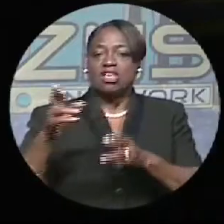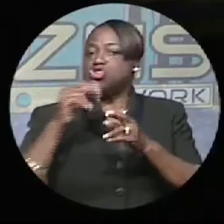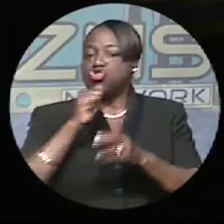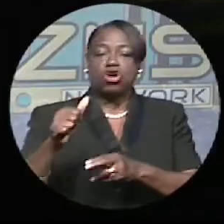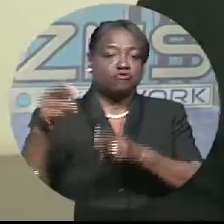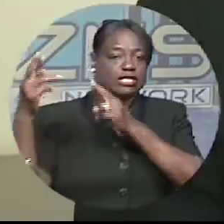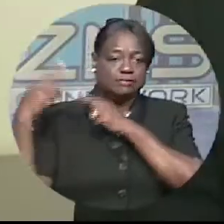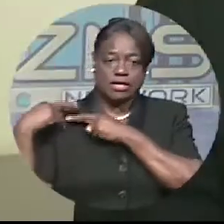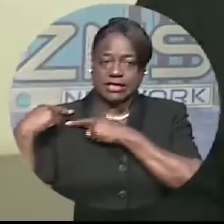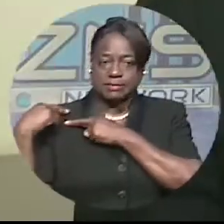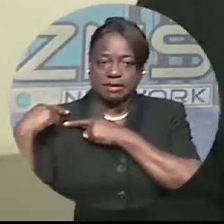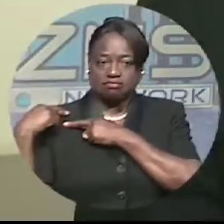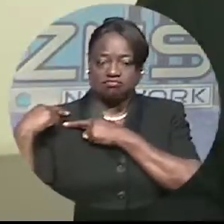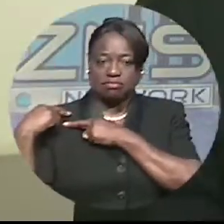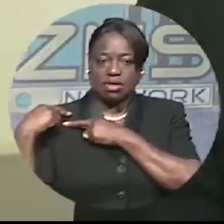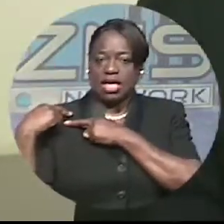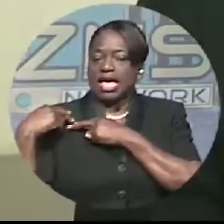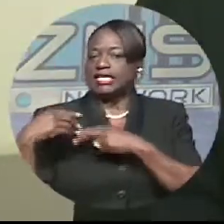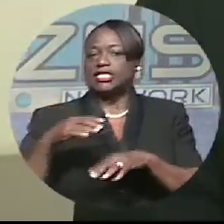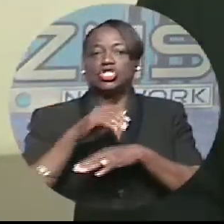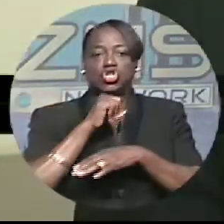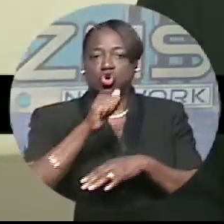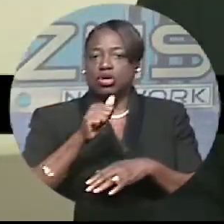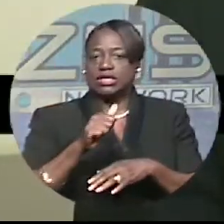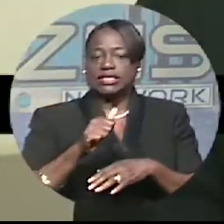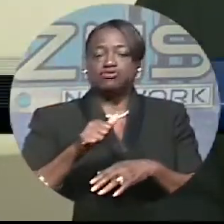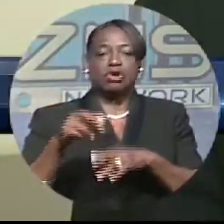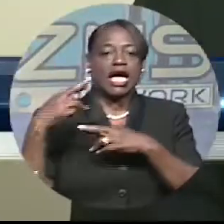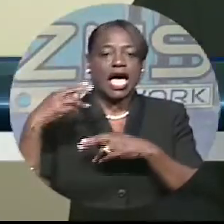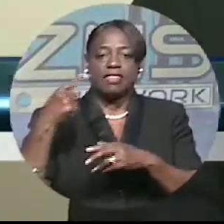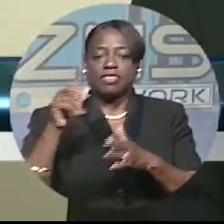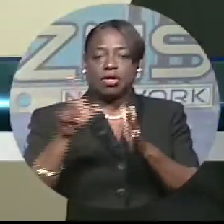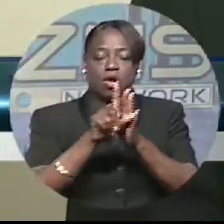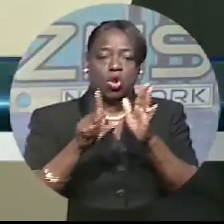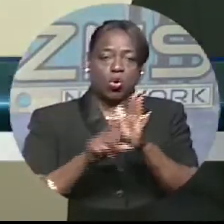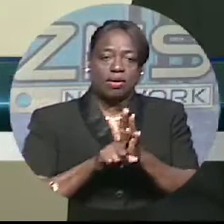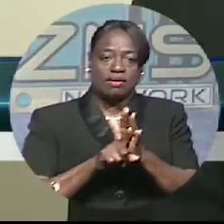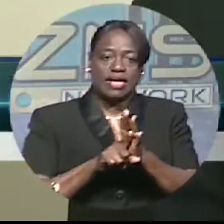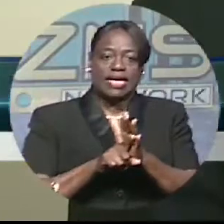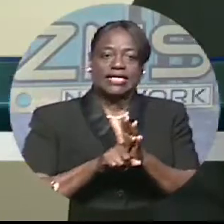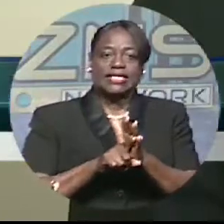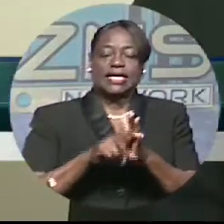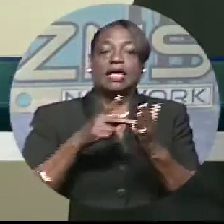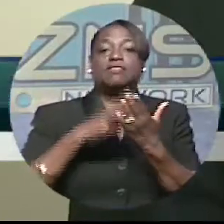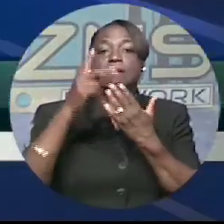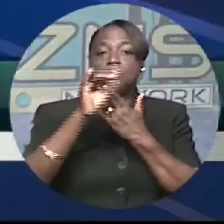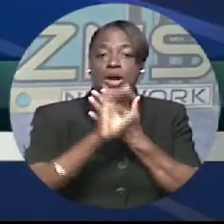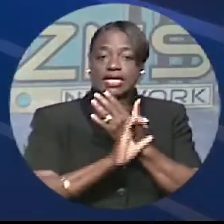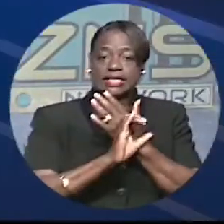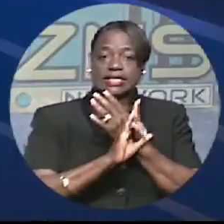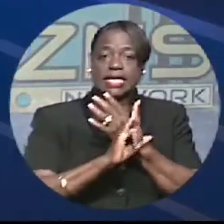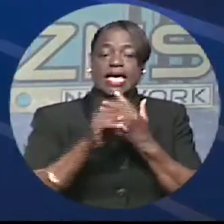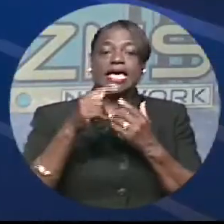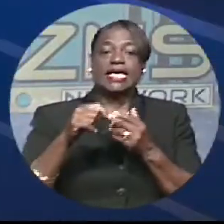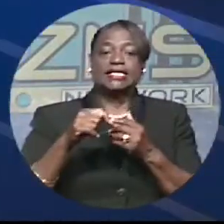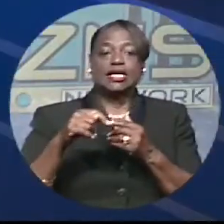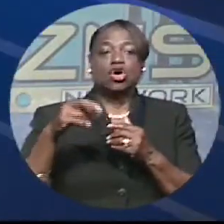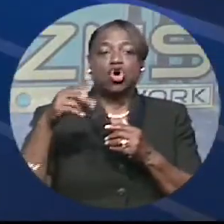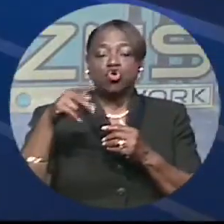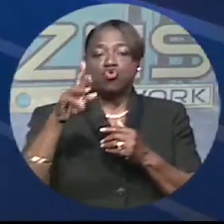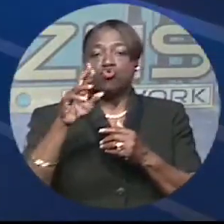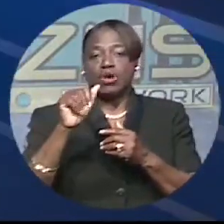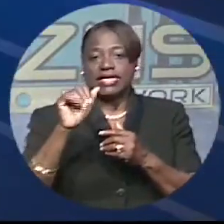disregard for the law. The only policy seems to be a racist policy, which is troubling. I think it would raise